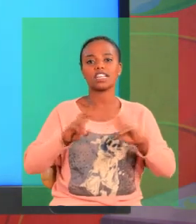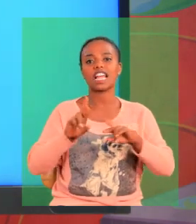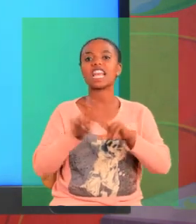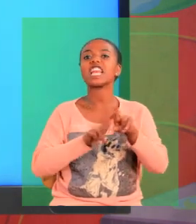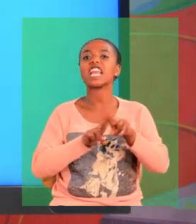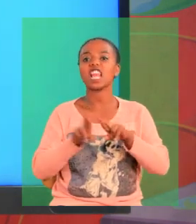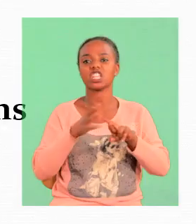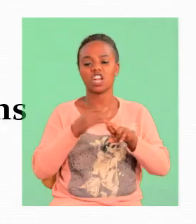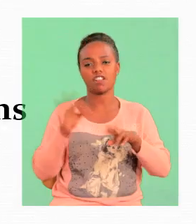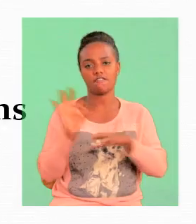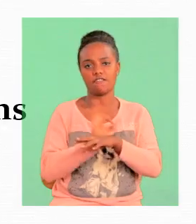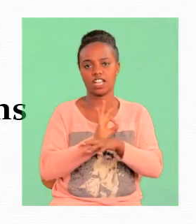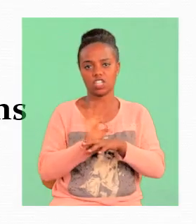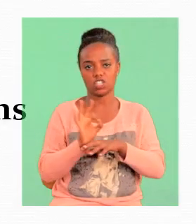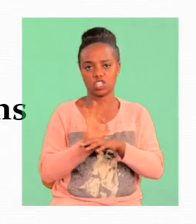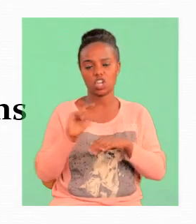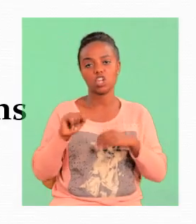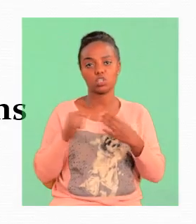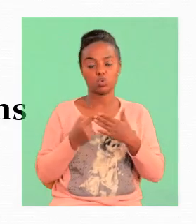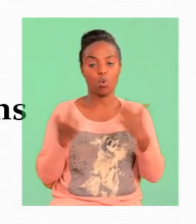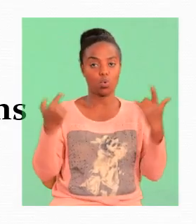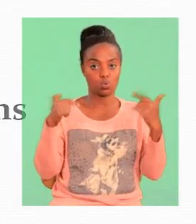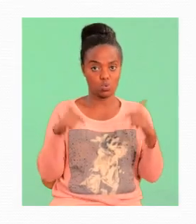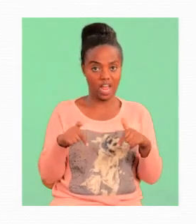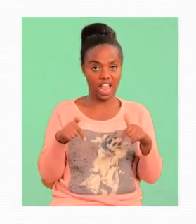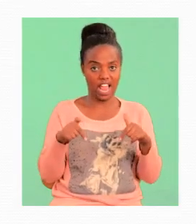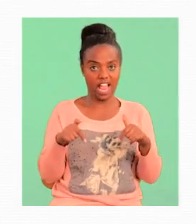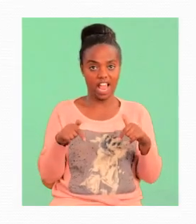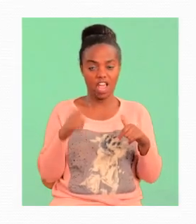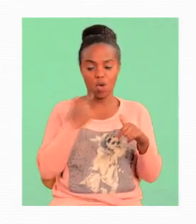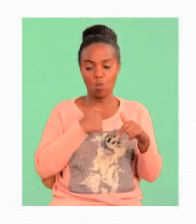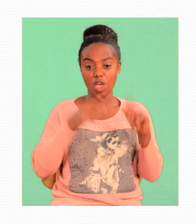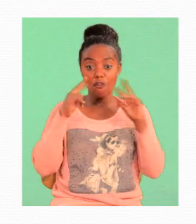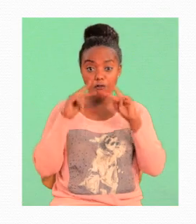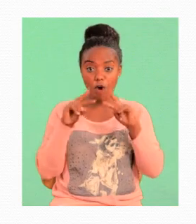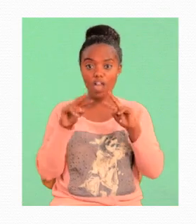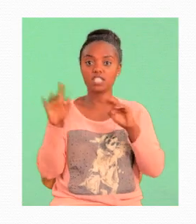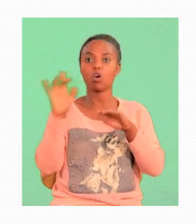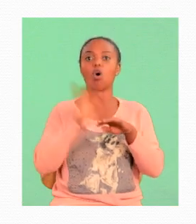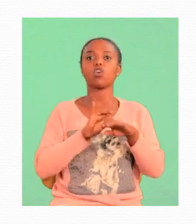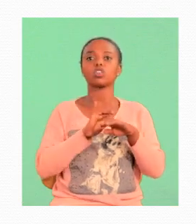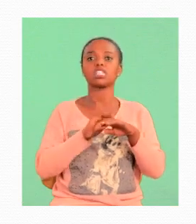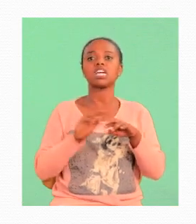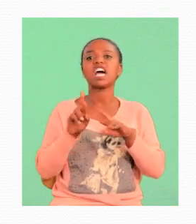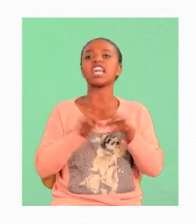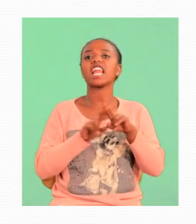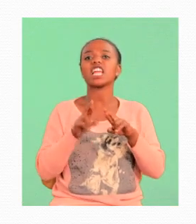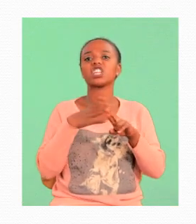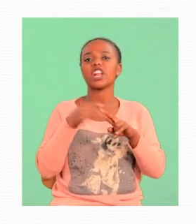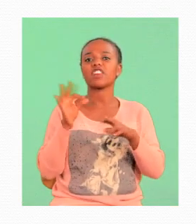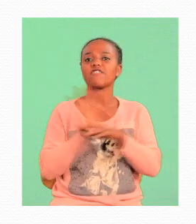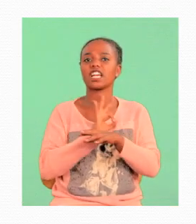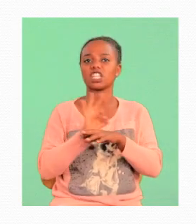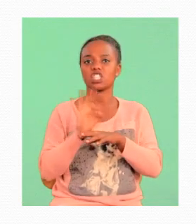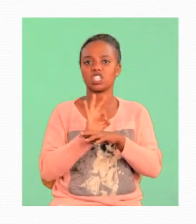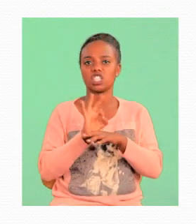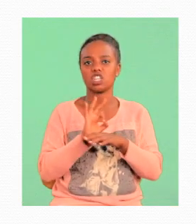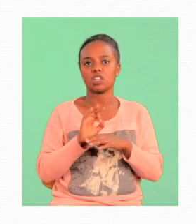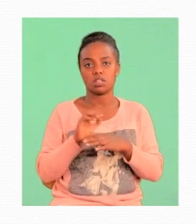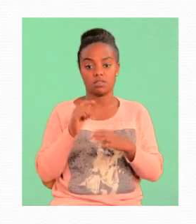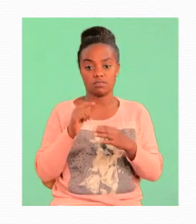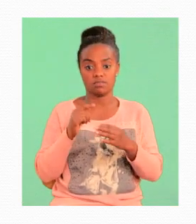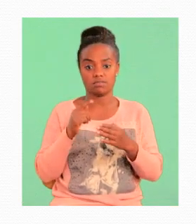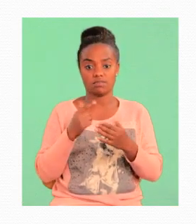and functions. So today we'll focus on further on relation function. So